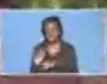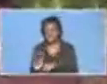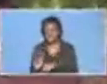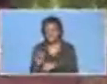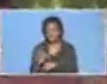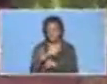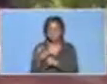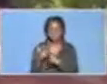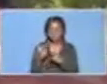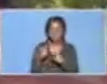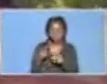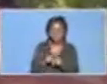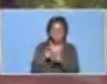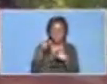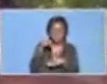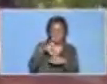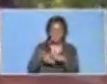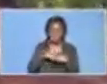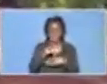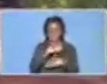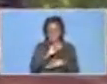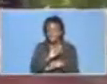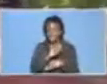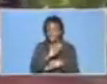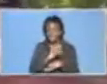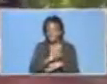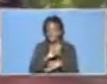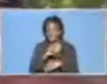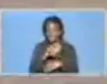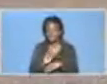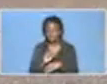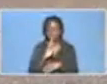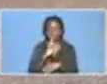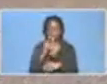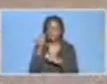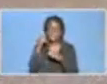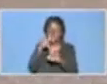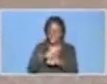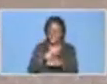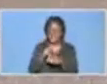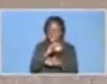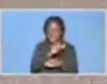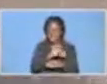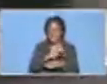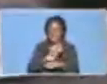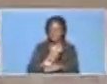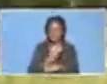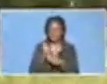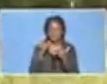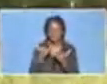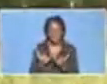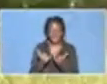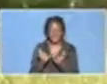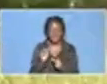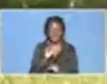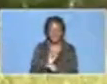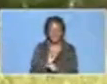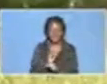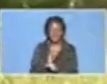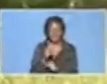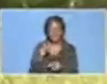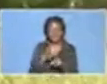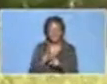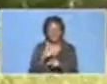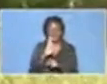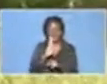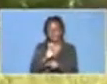We are on the voyage of going into Andres. We are in Abaco now, actively working. Like Minister said, the Berry Islands, Long Island